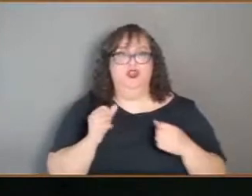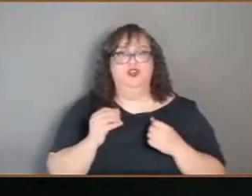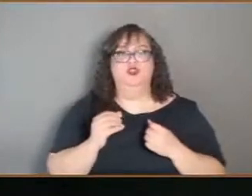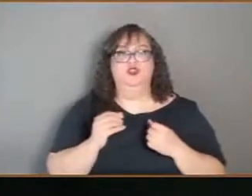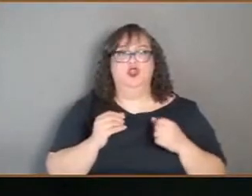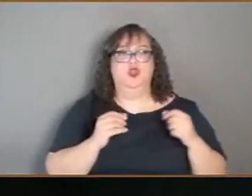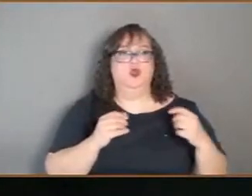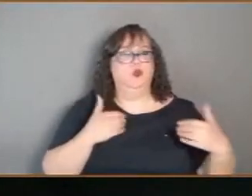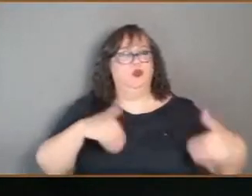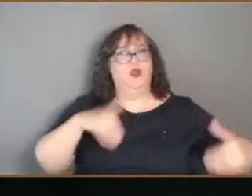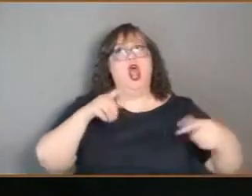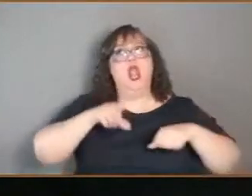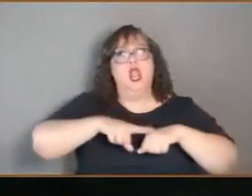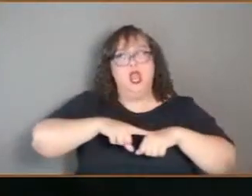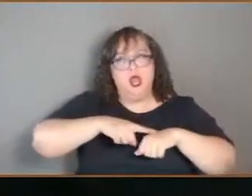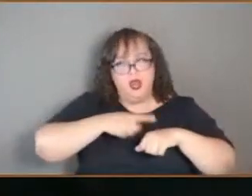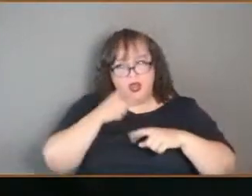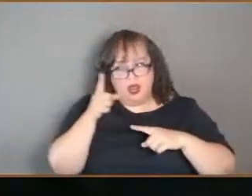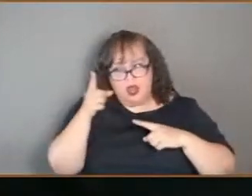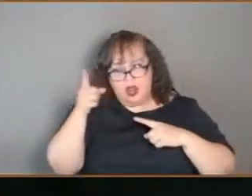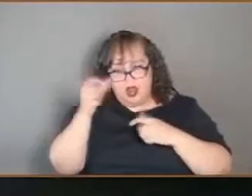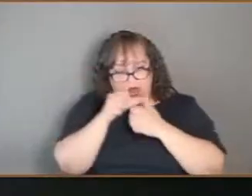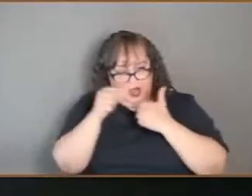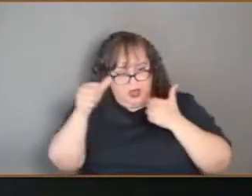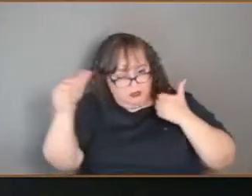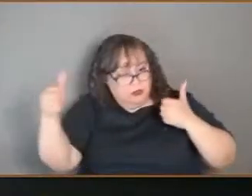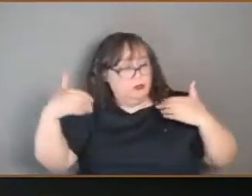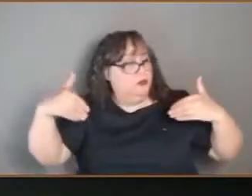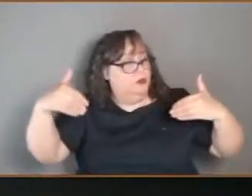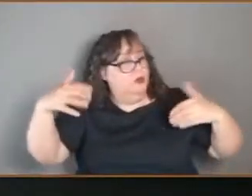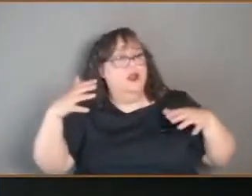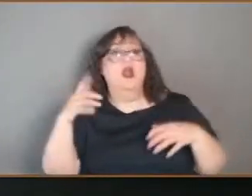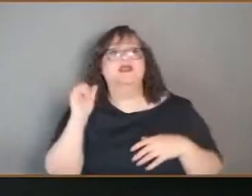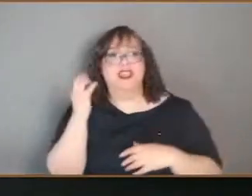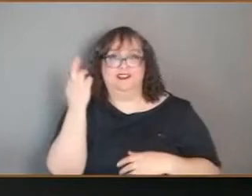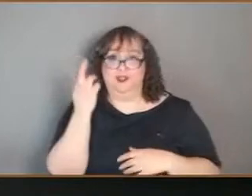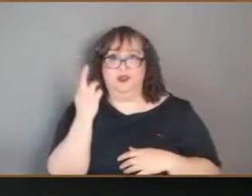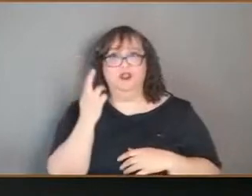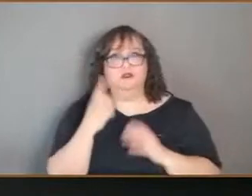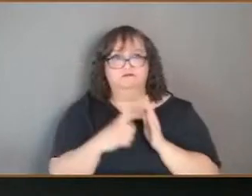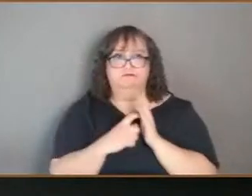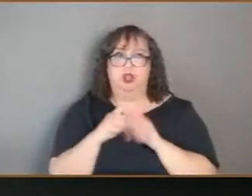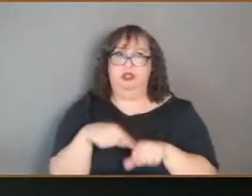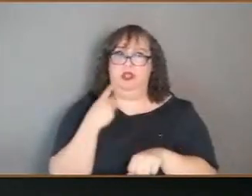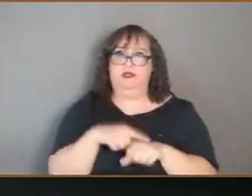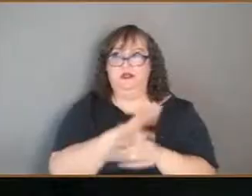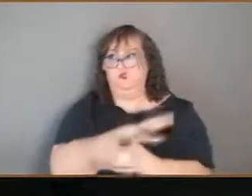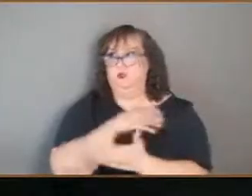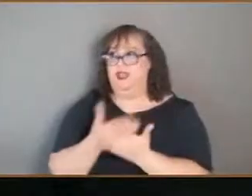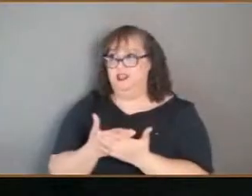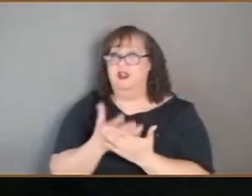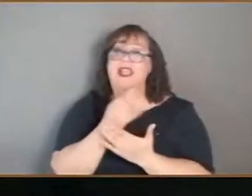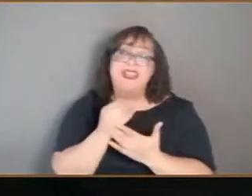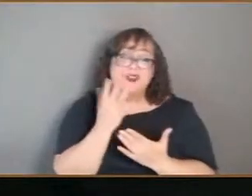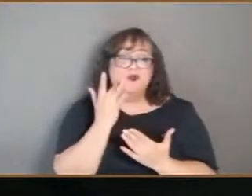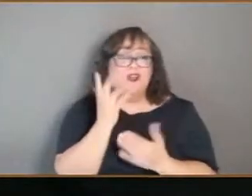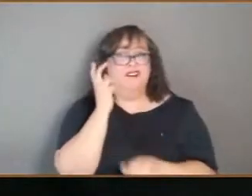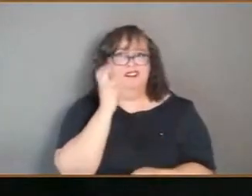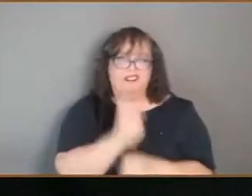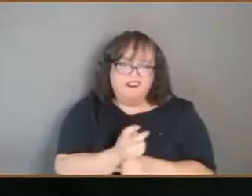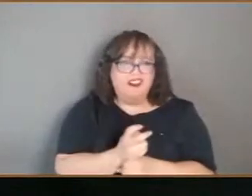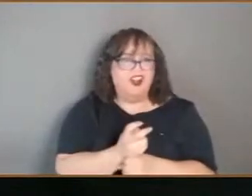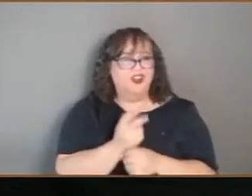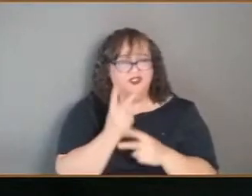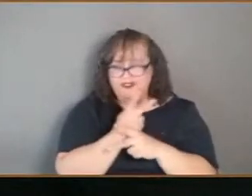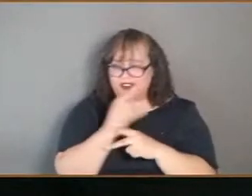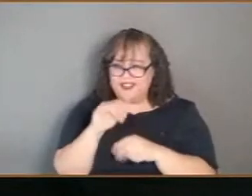really long way away from us. That's why it takes a long time to get there, and why it's hard to do this science from the Earth. Yeah, yeah. Bruce on